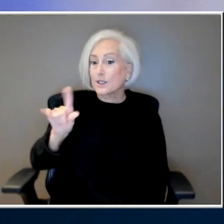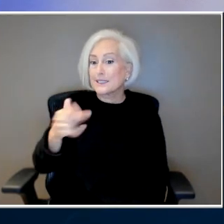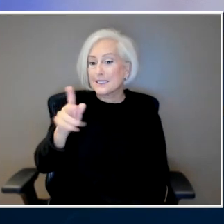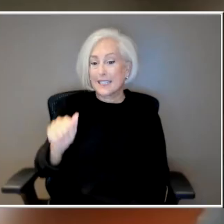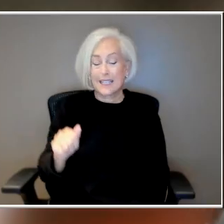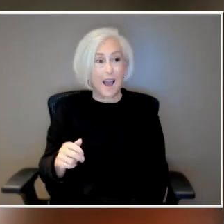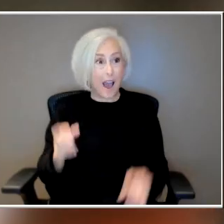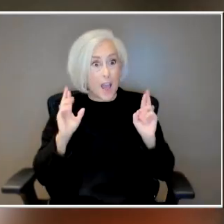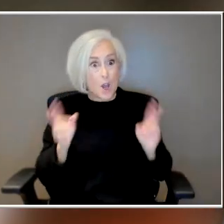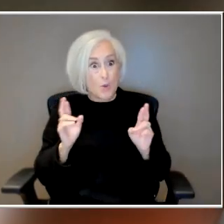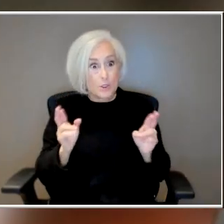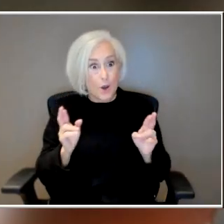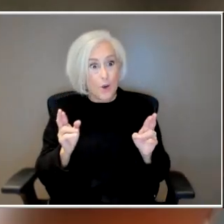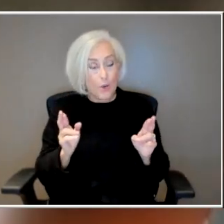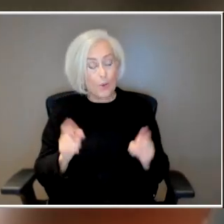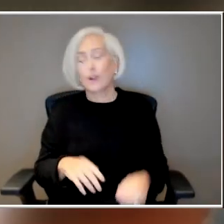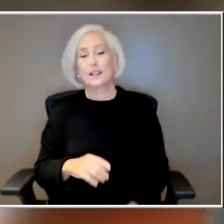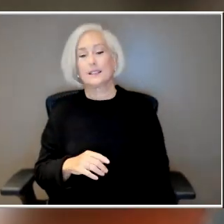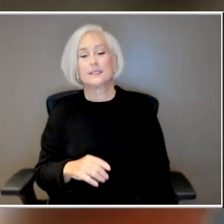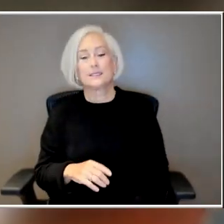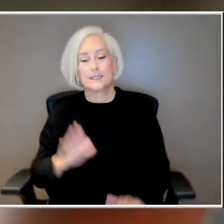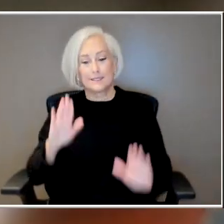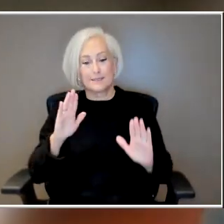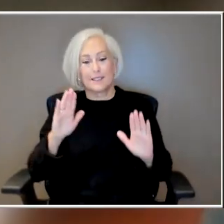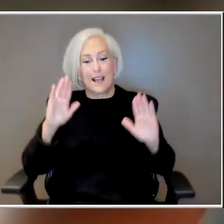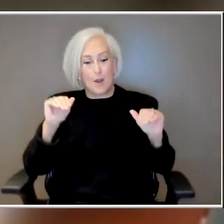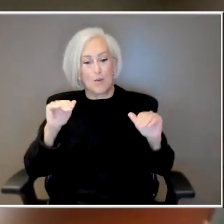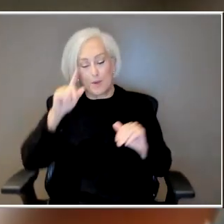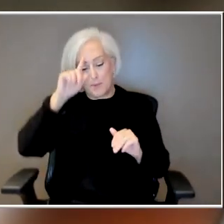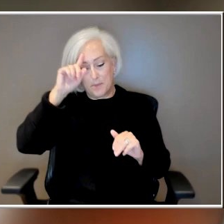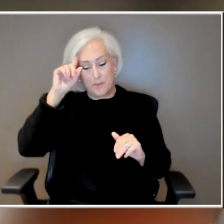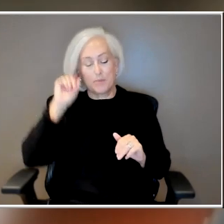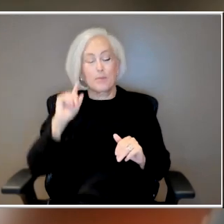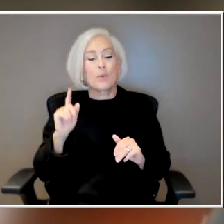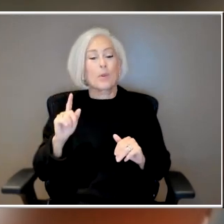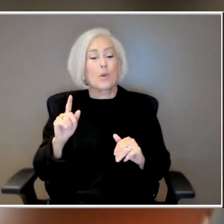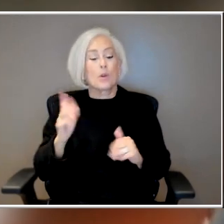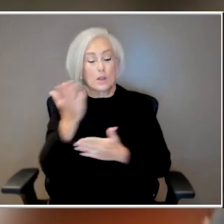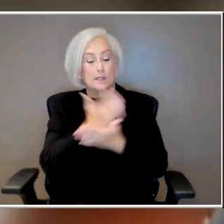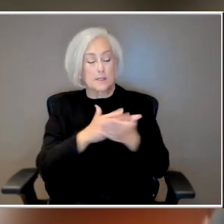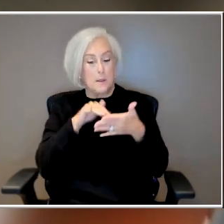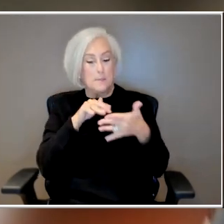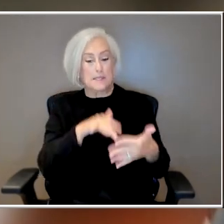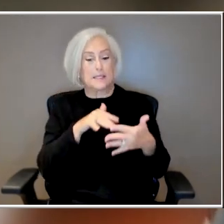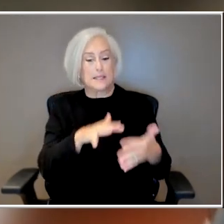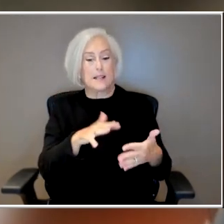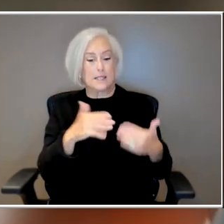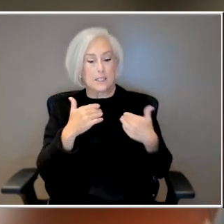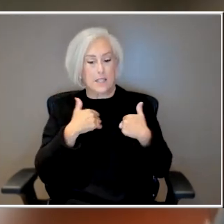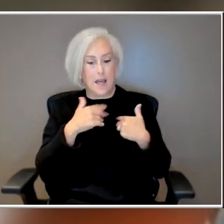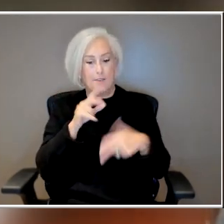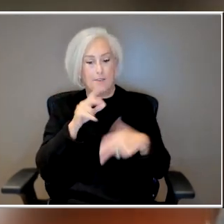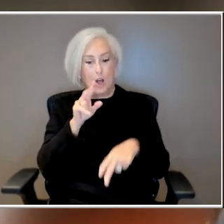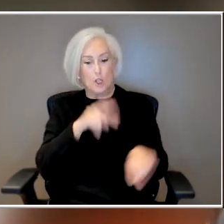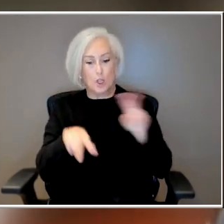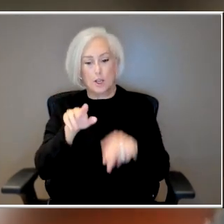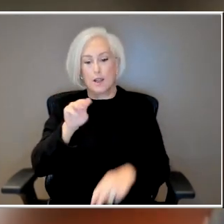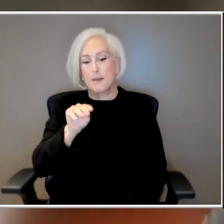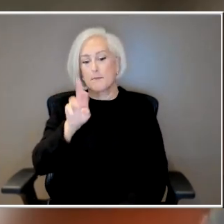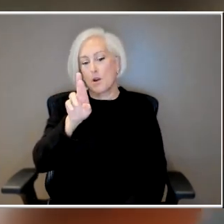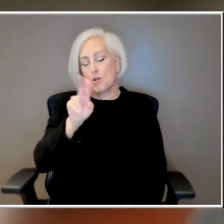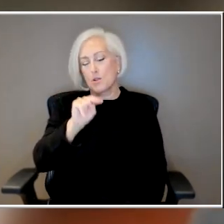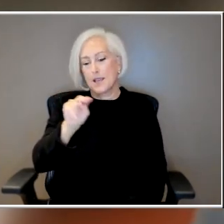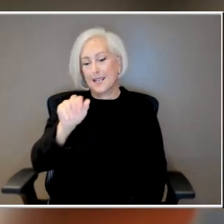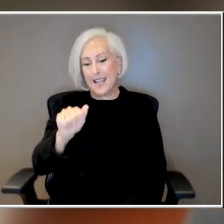so, because there are some studies I hear that they're doing in looking at mRNA vaccines